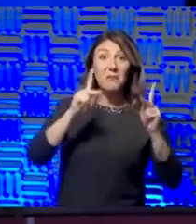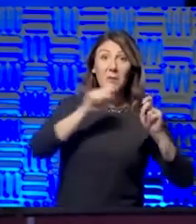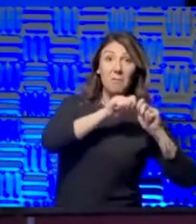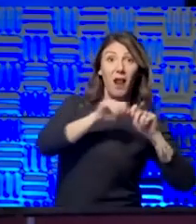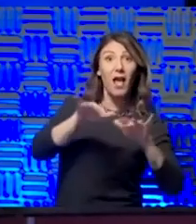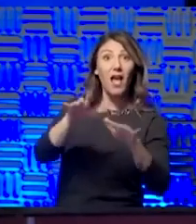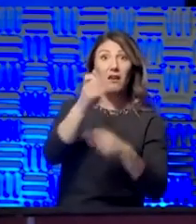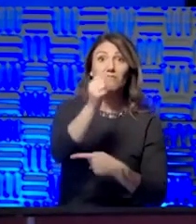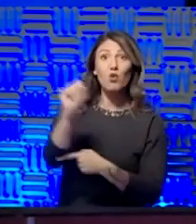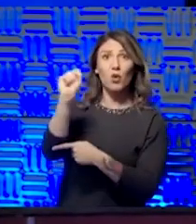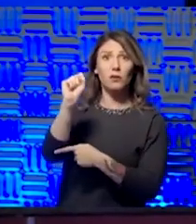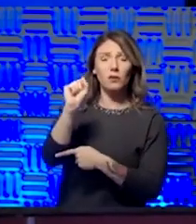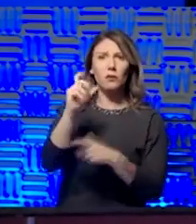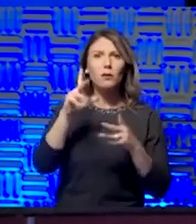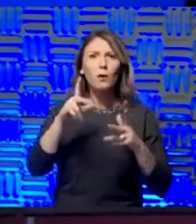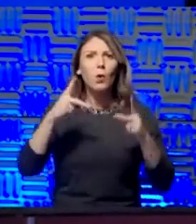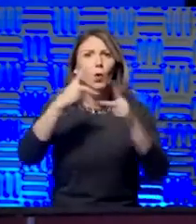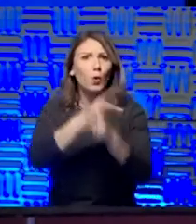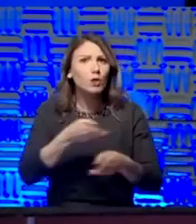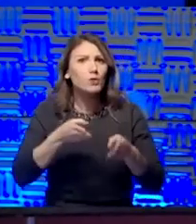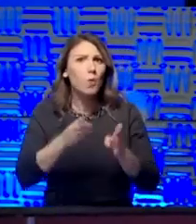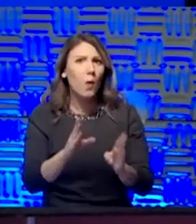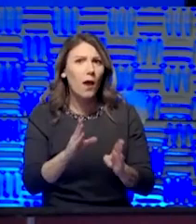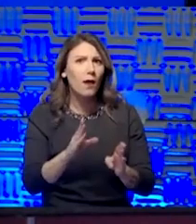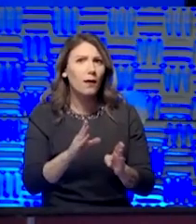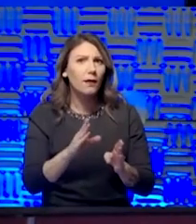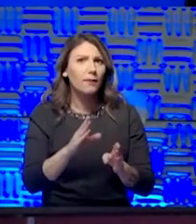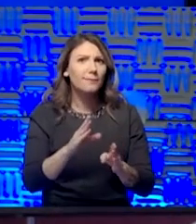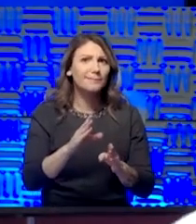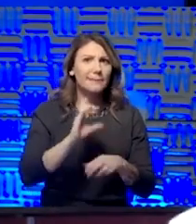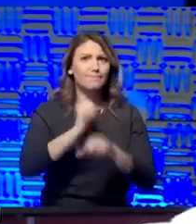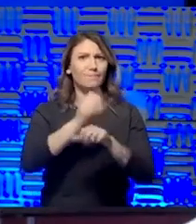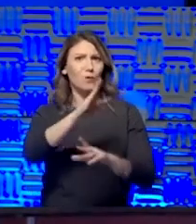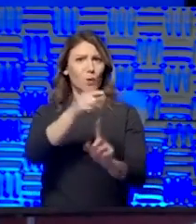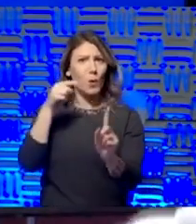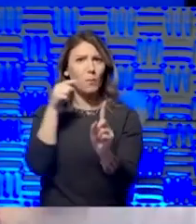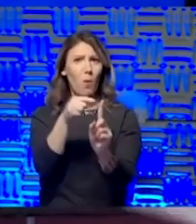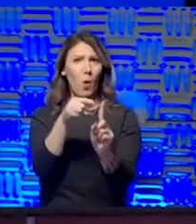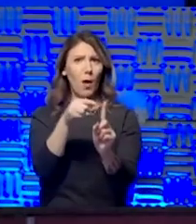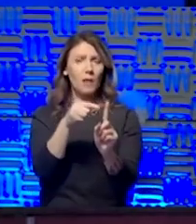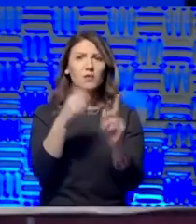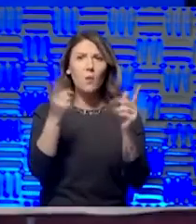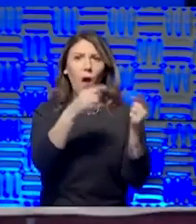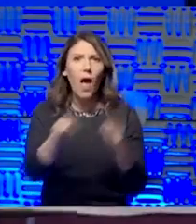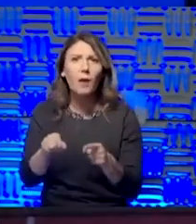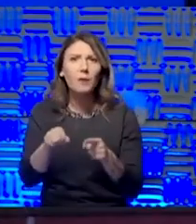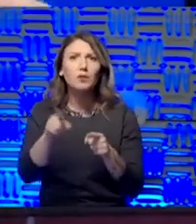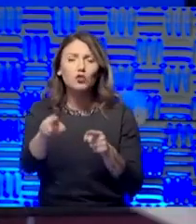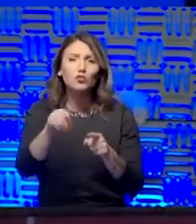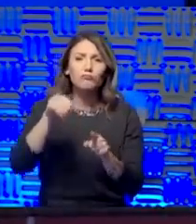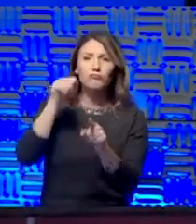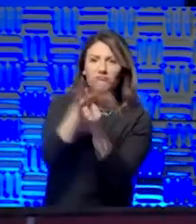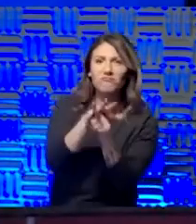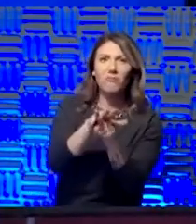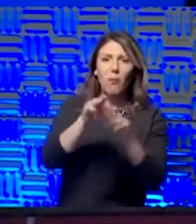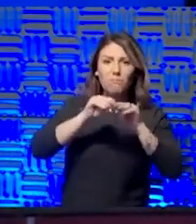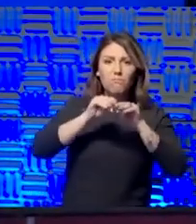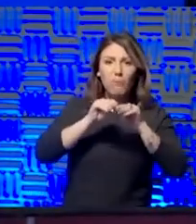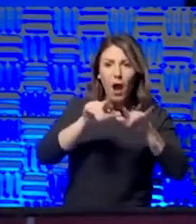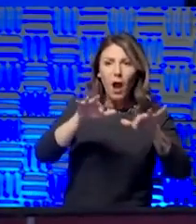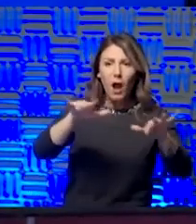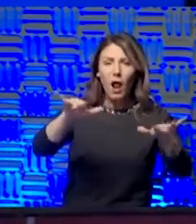worse way to make your point than to watch a lot of people get infected because they can't do this, they can't do this, and they don't do